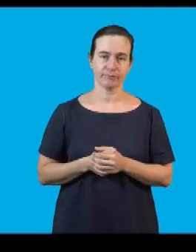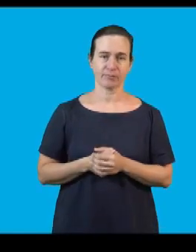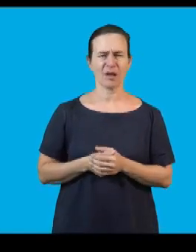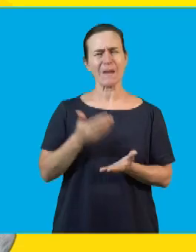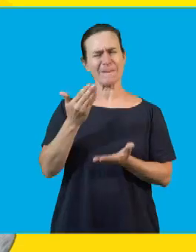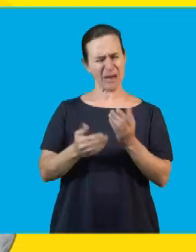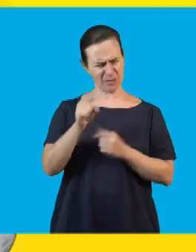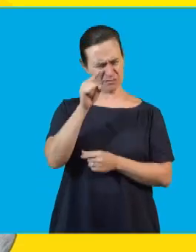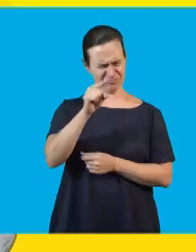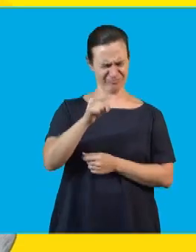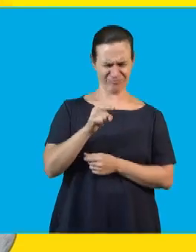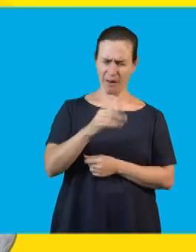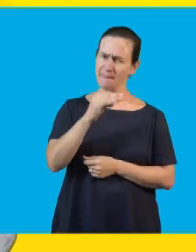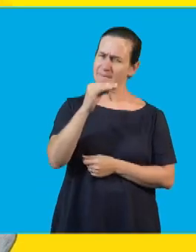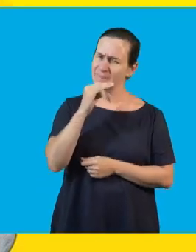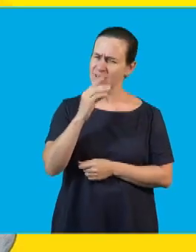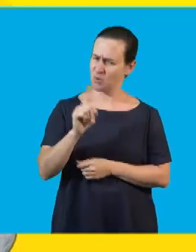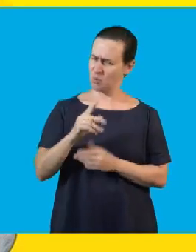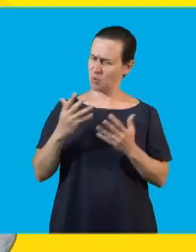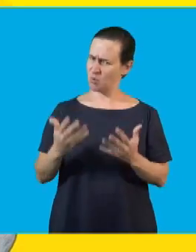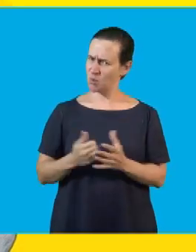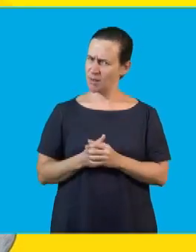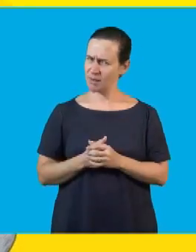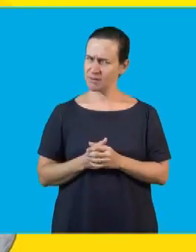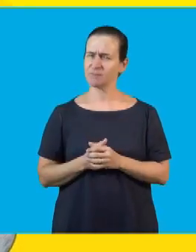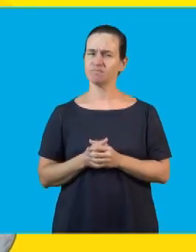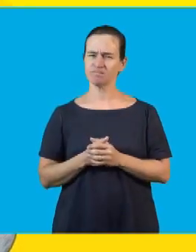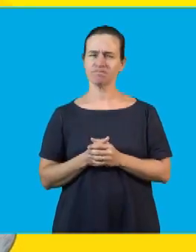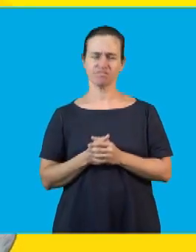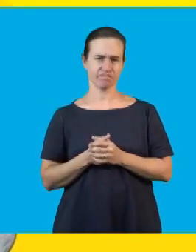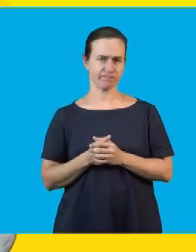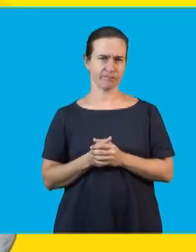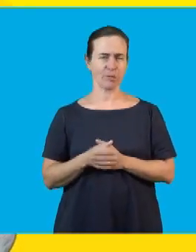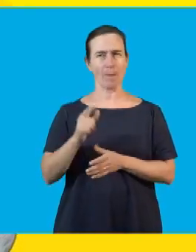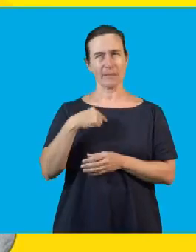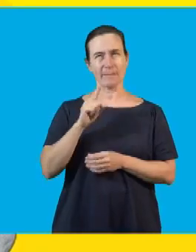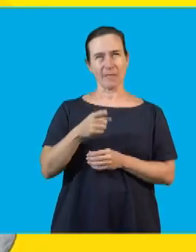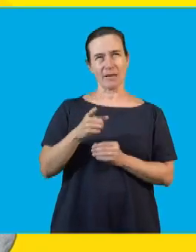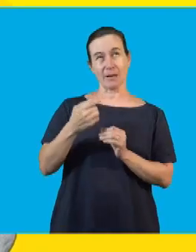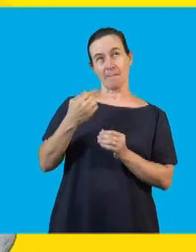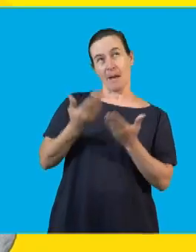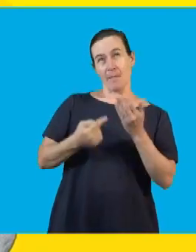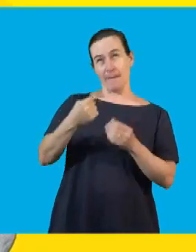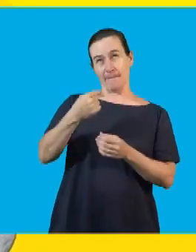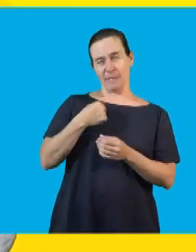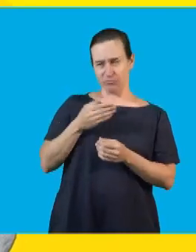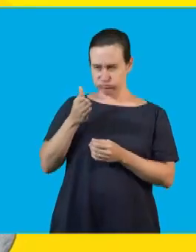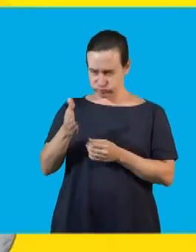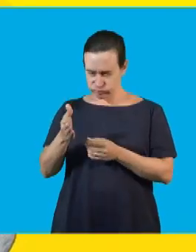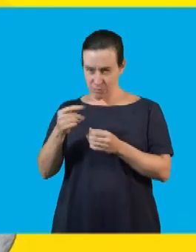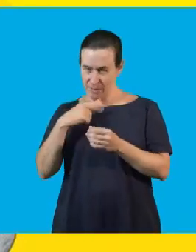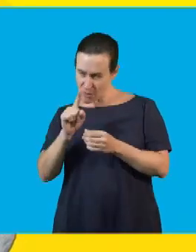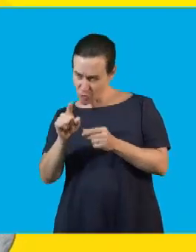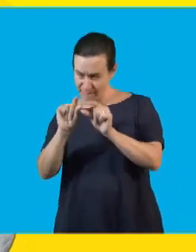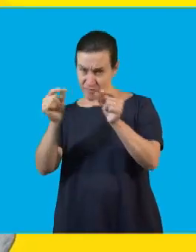not know what all of these mean, all right? So locate yourself in the cartoon. It says refer to